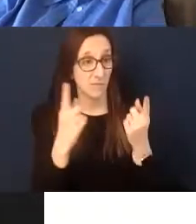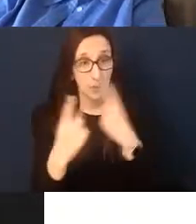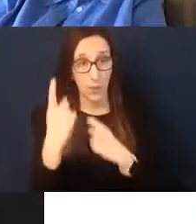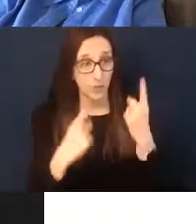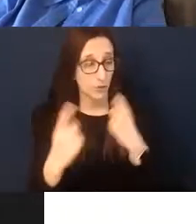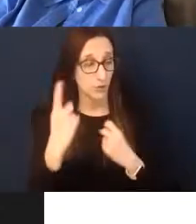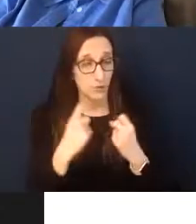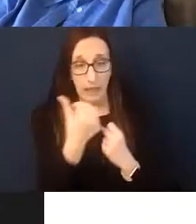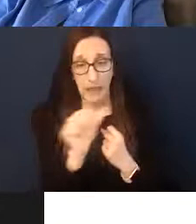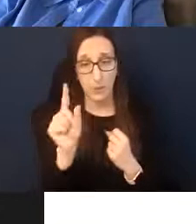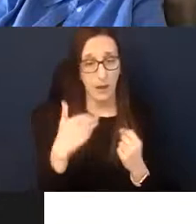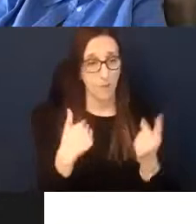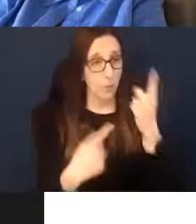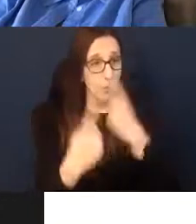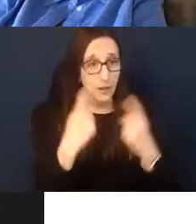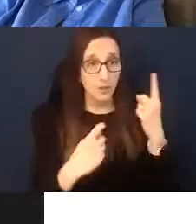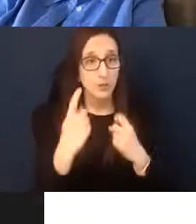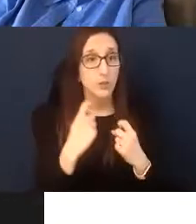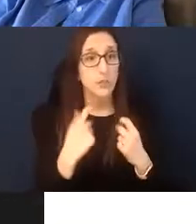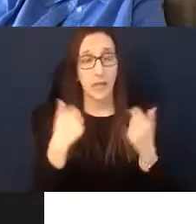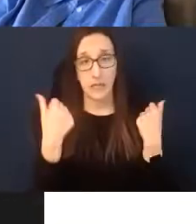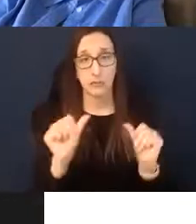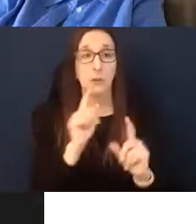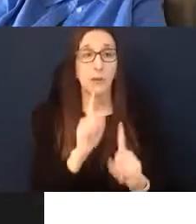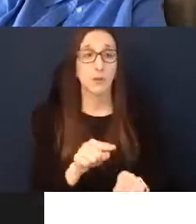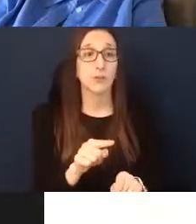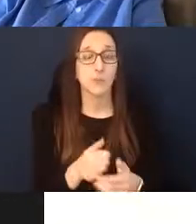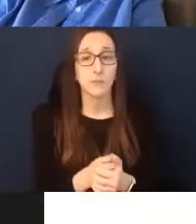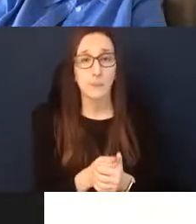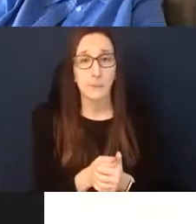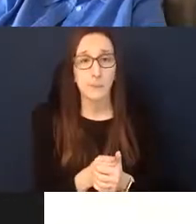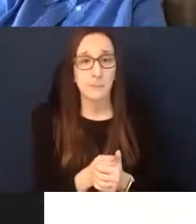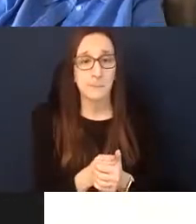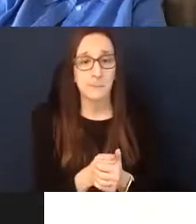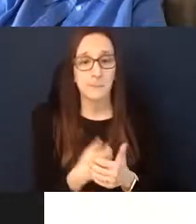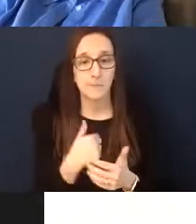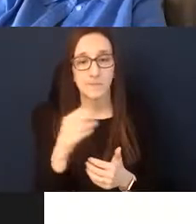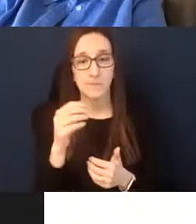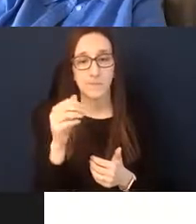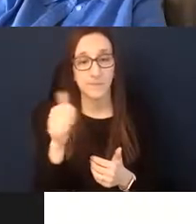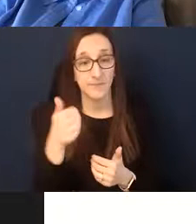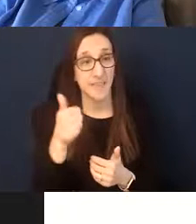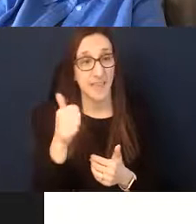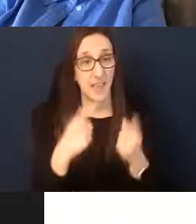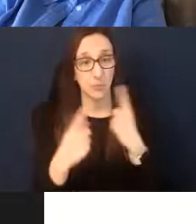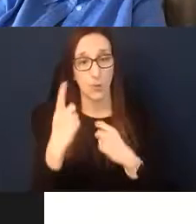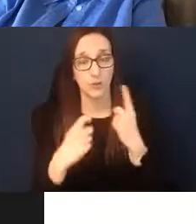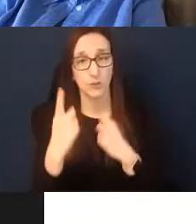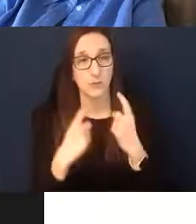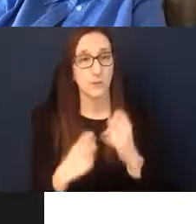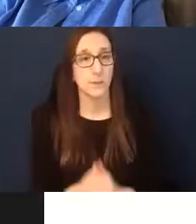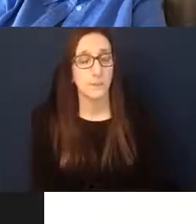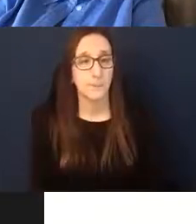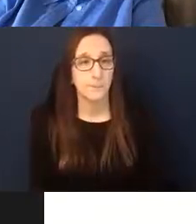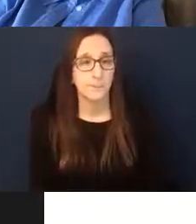for anybody's questions that I can try to answer for you. We have about 10 questions. Okay.